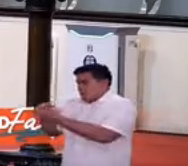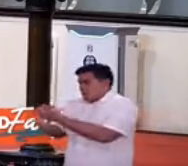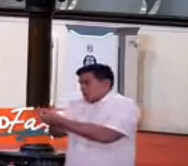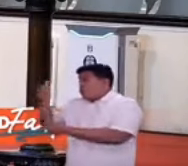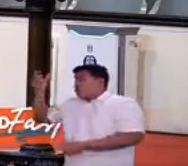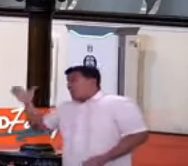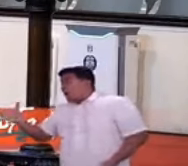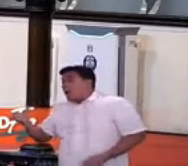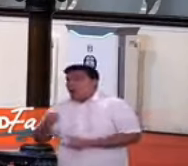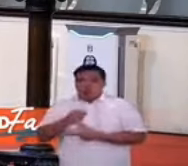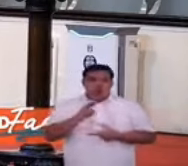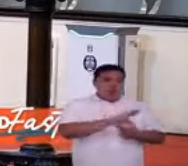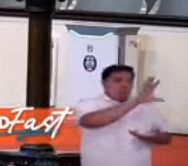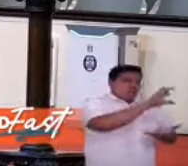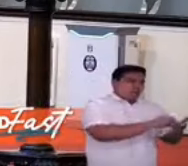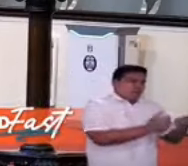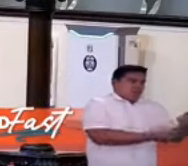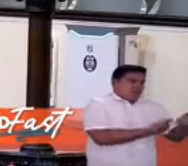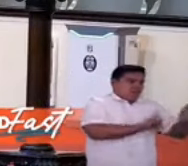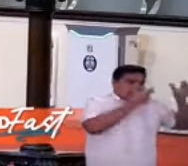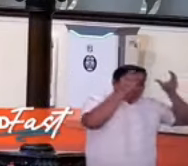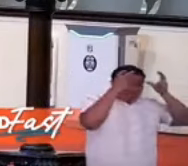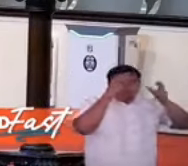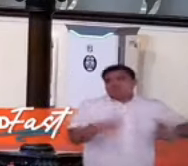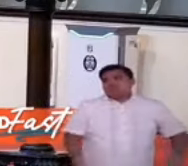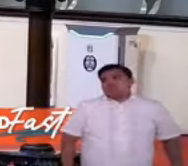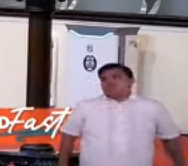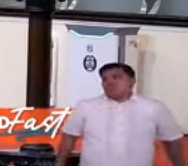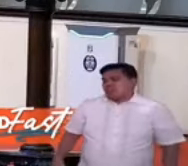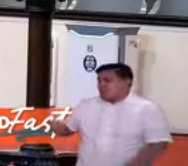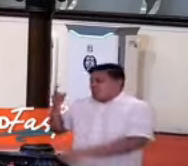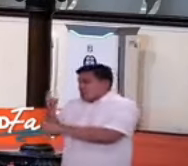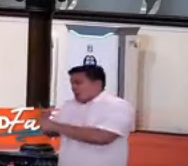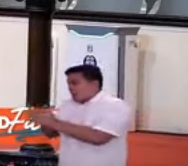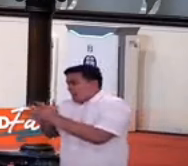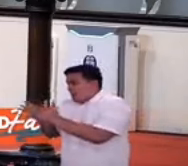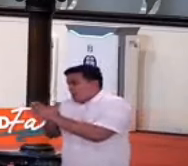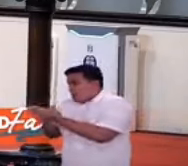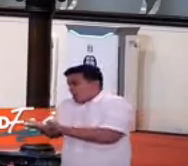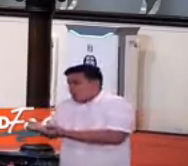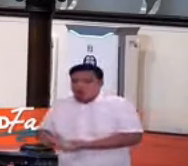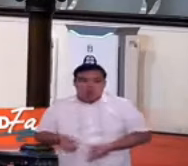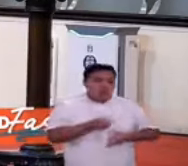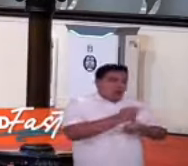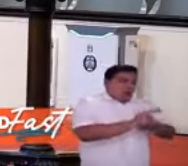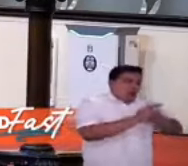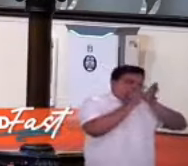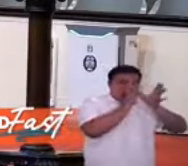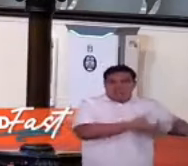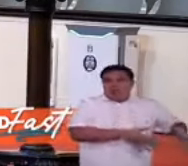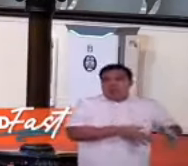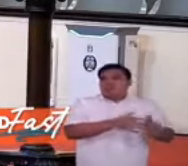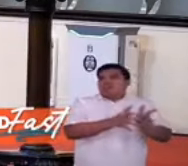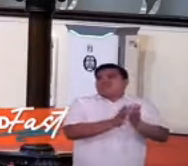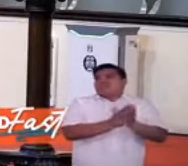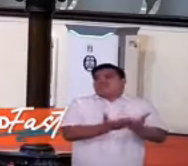Bible. Ayaw. Sakto ang Bible. You did your part, you're going to be blessed. But you know, children have a will.